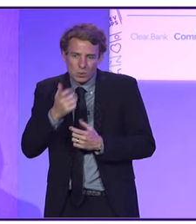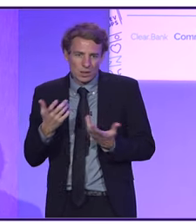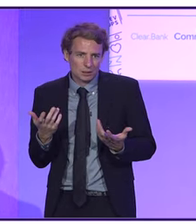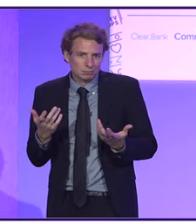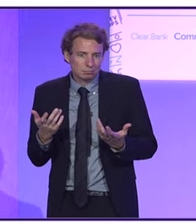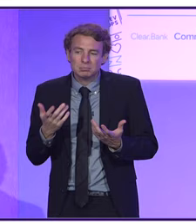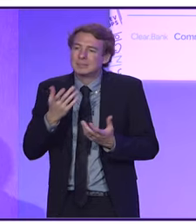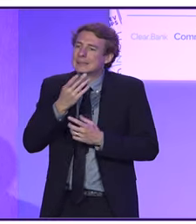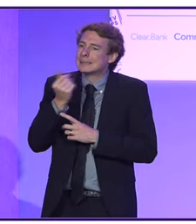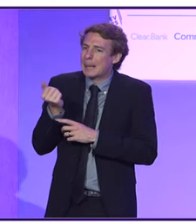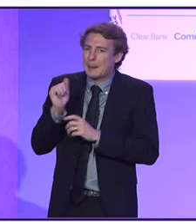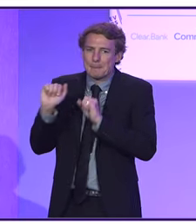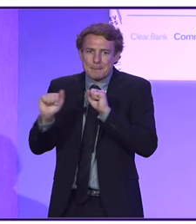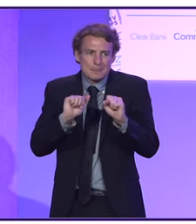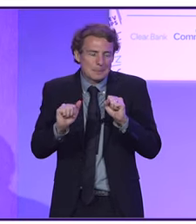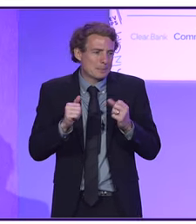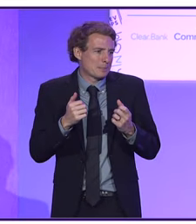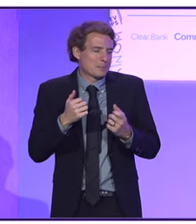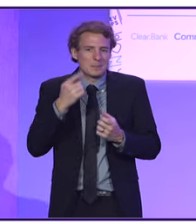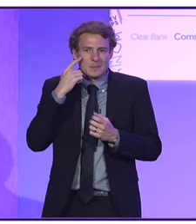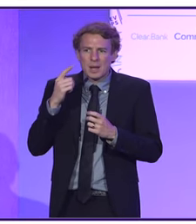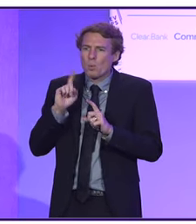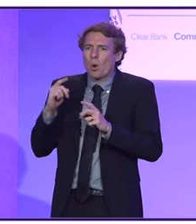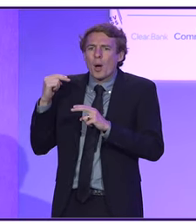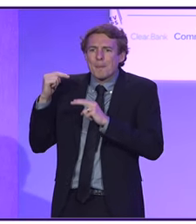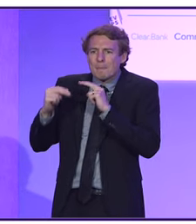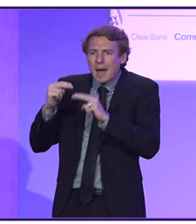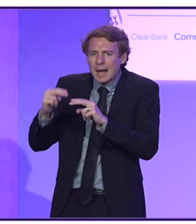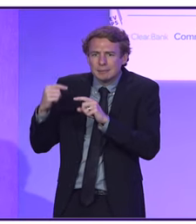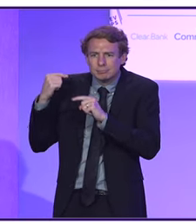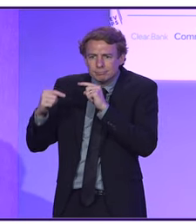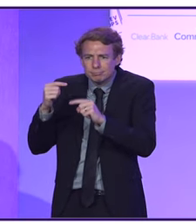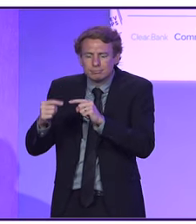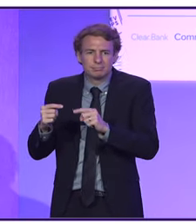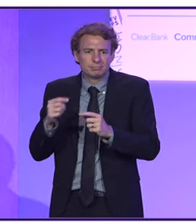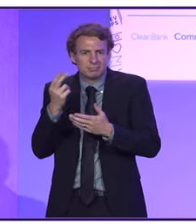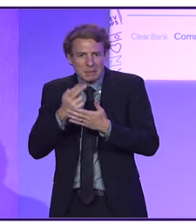stack, some of the patterns to avoid, some of the patterns to go for. This is at a high level, more